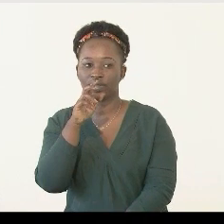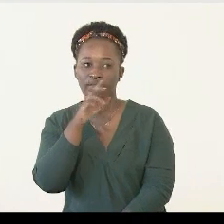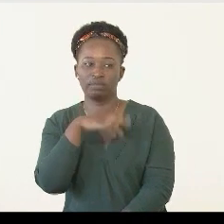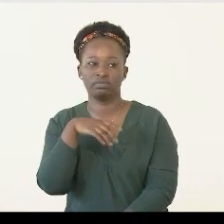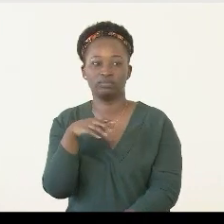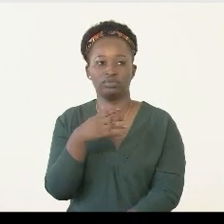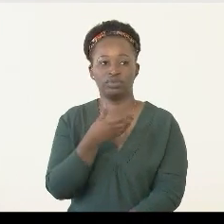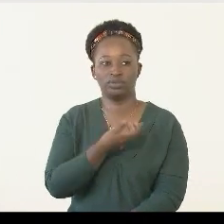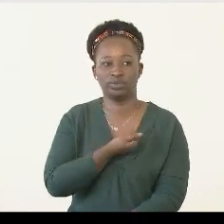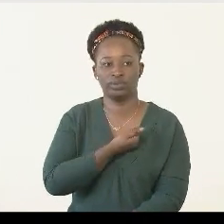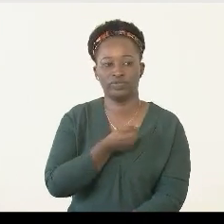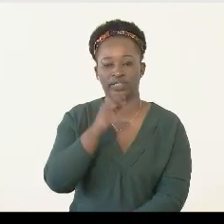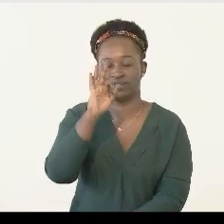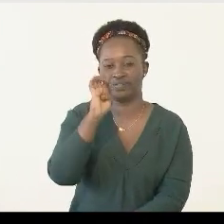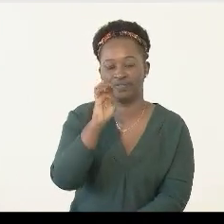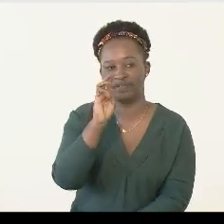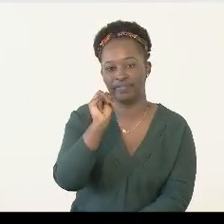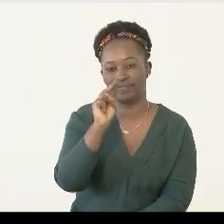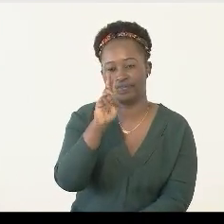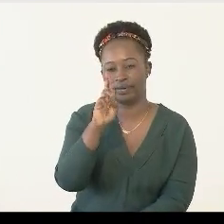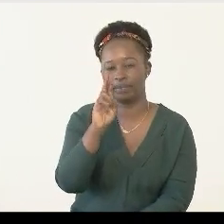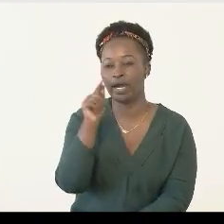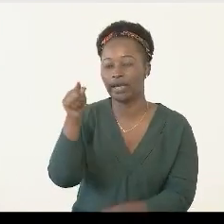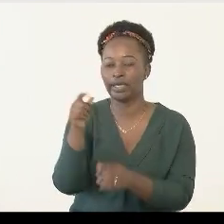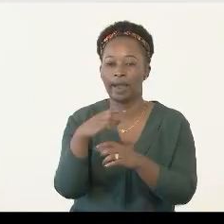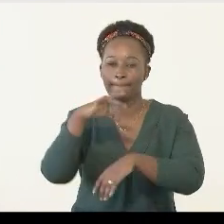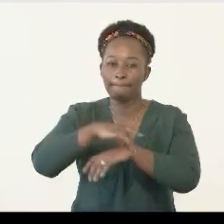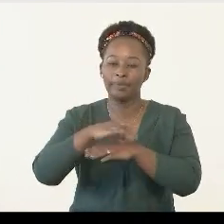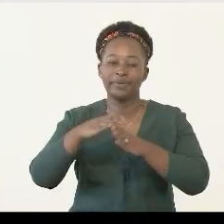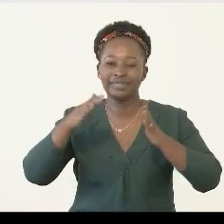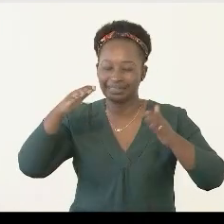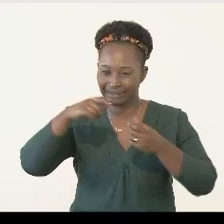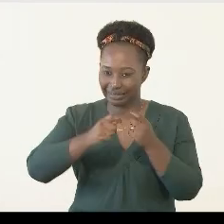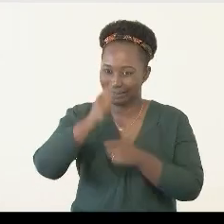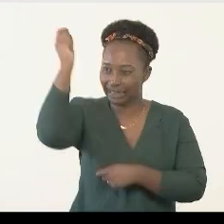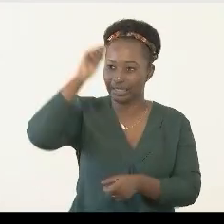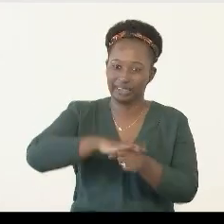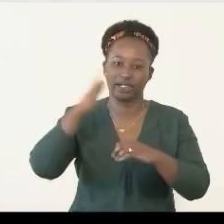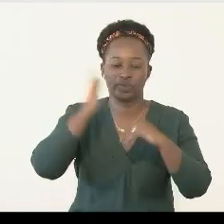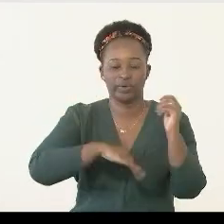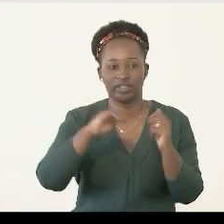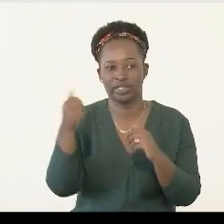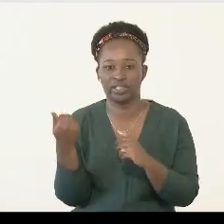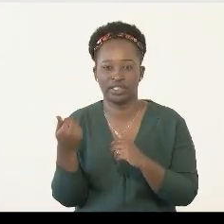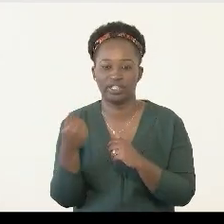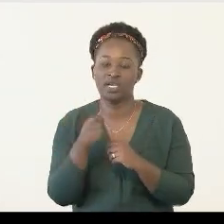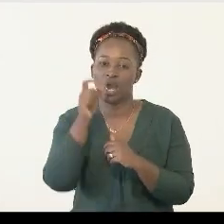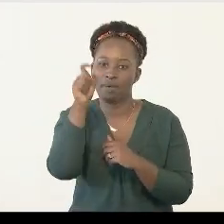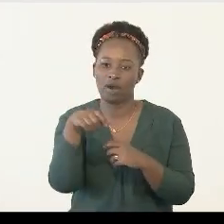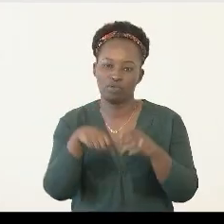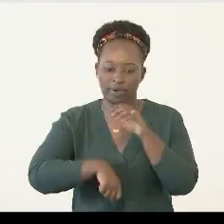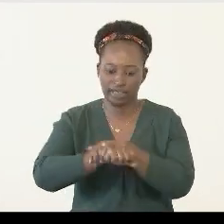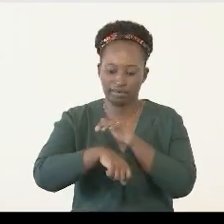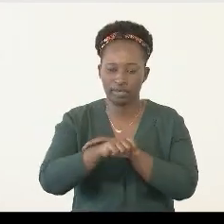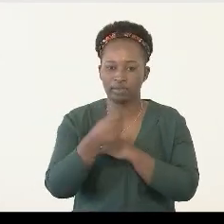it thigh bone. To those who play football, you have ever heard people talking about thigh injury, that